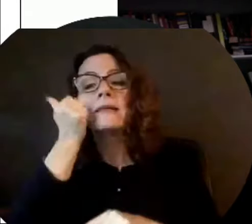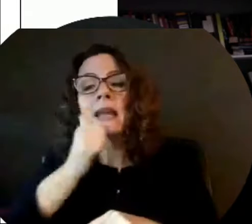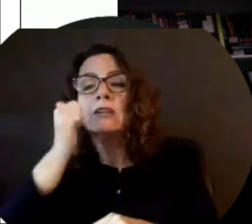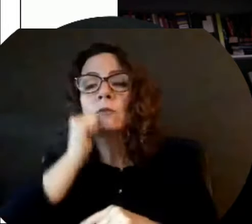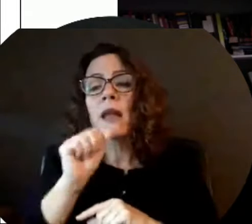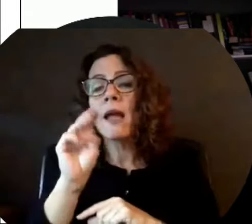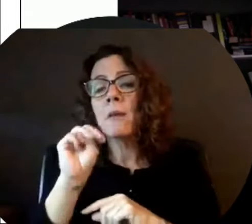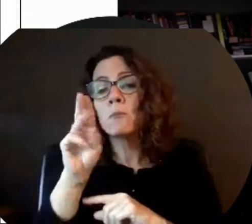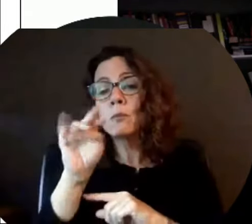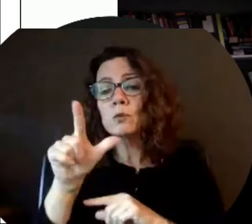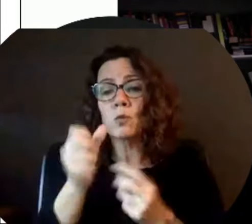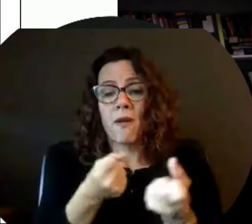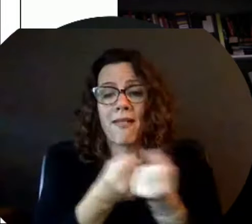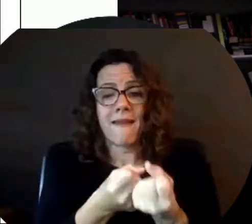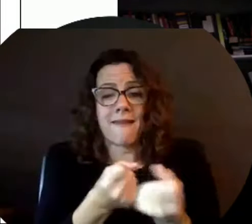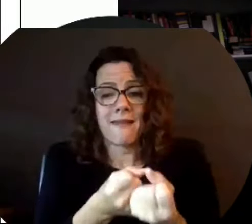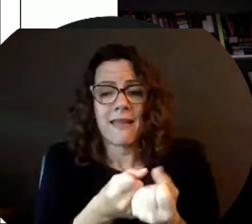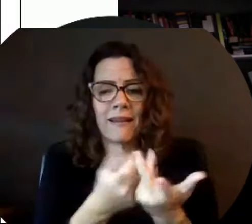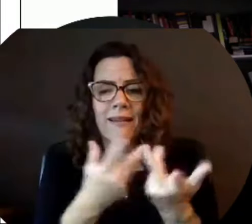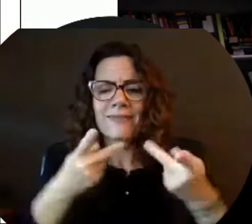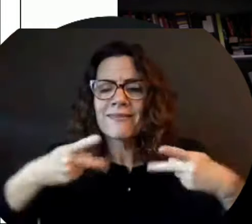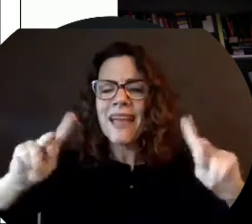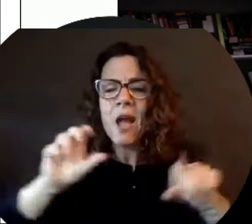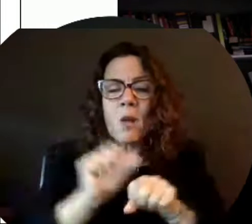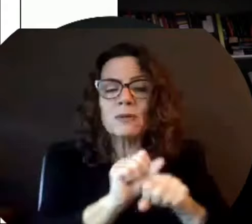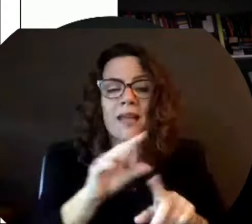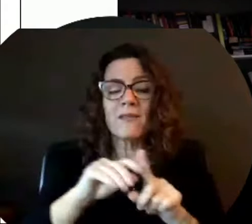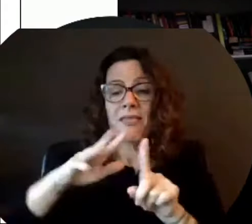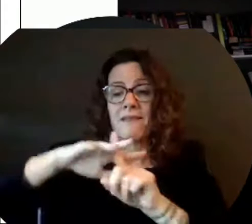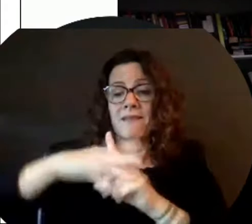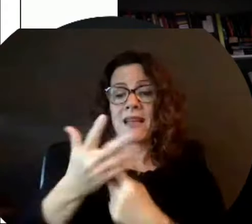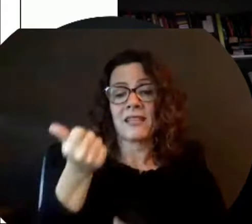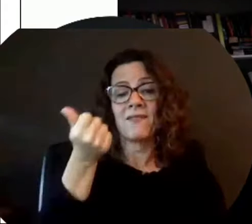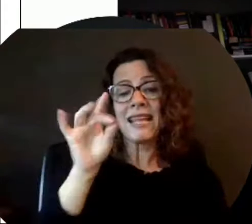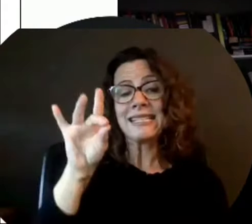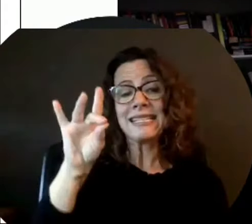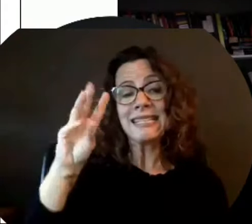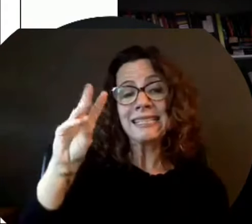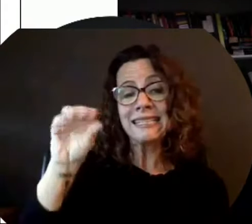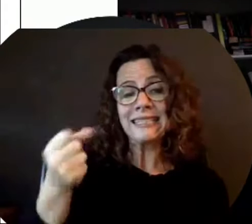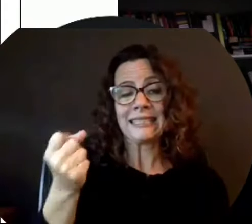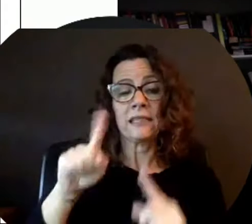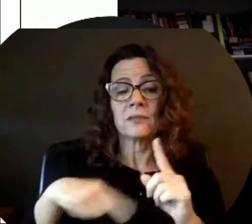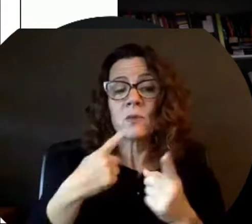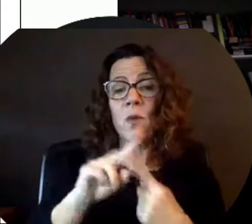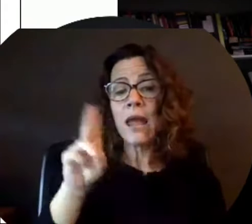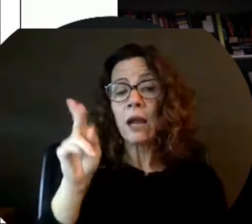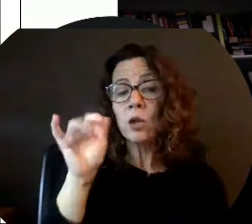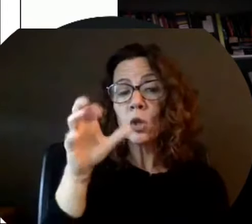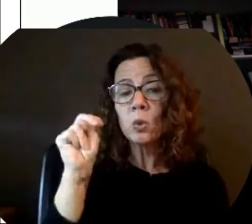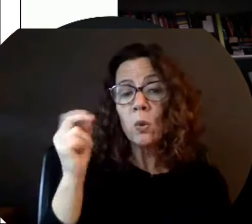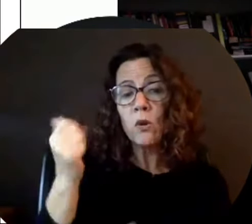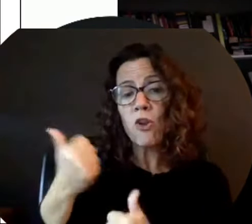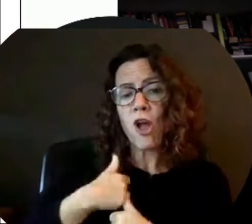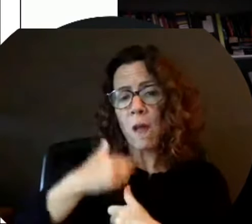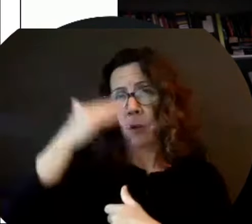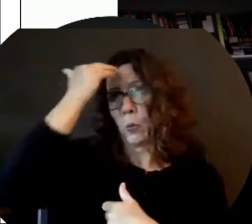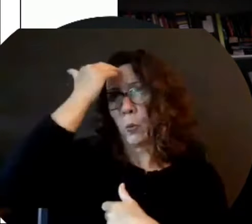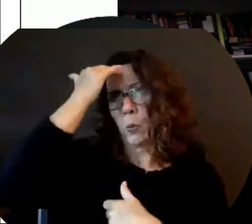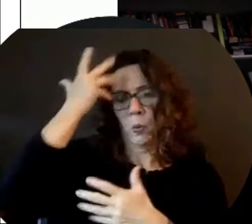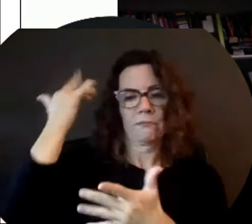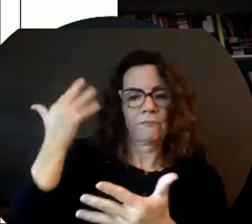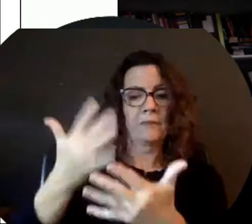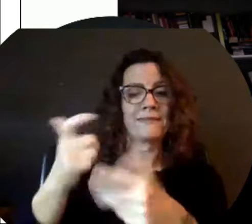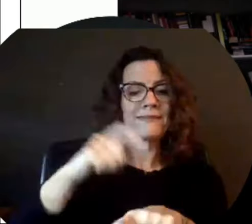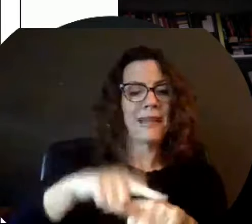day-to-day moving through the woods to create sociality and formulations for living together through